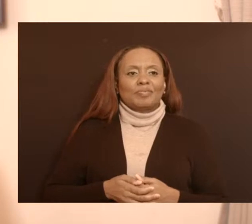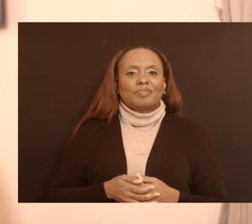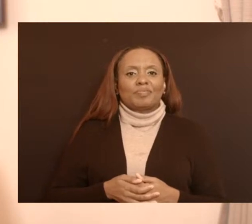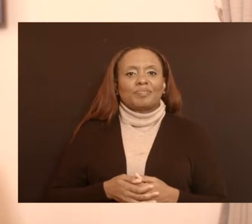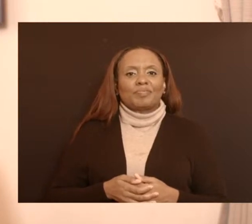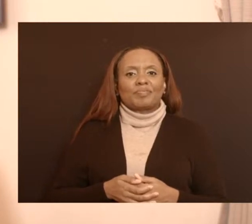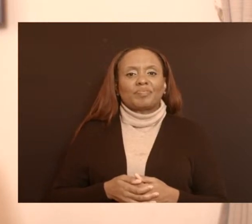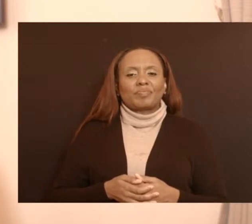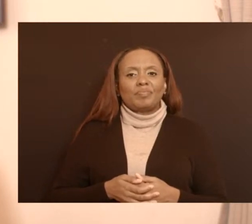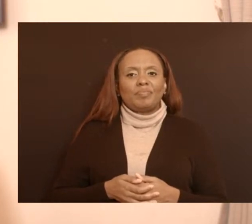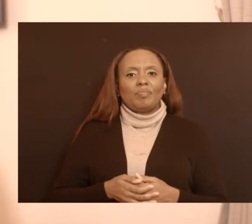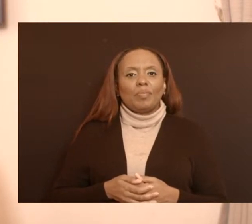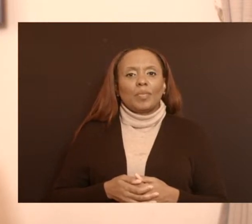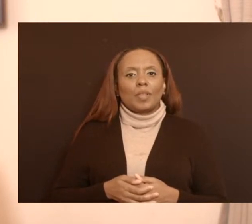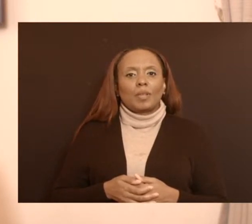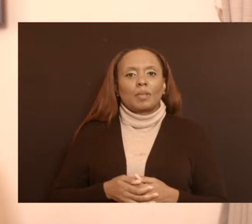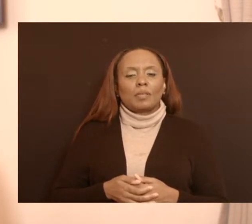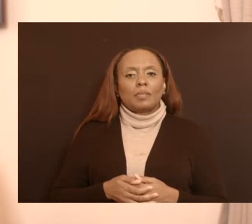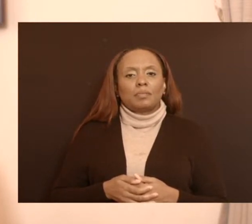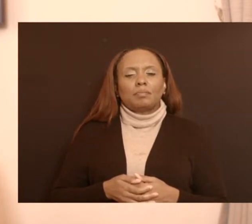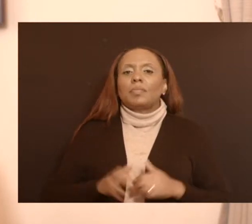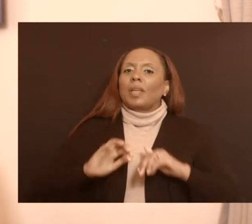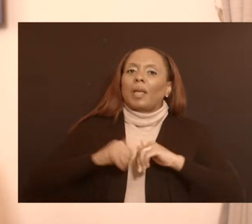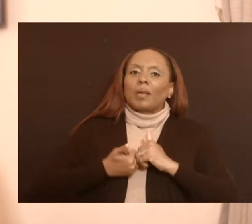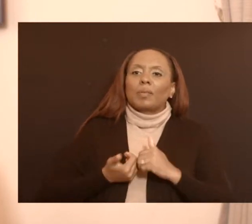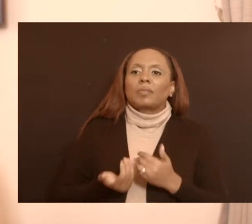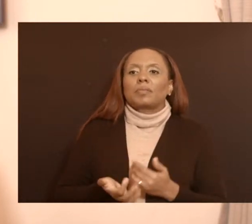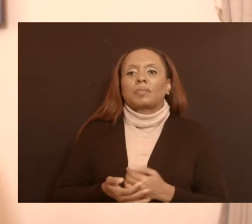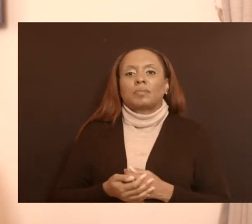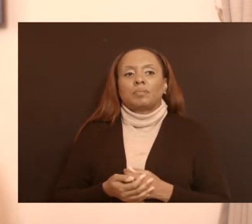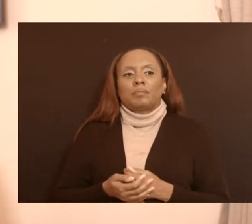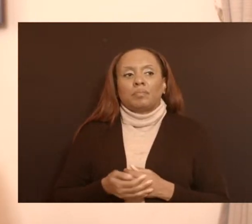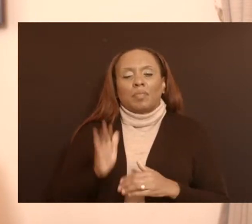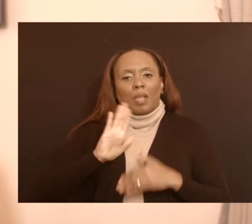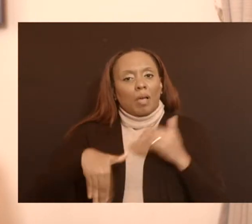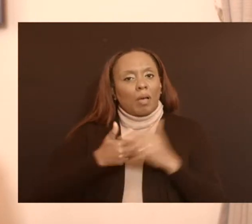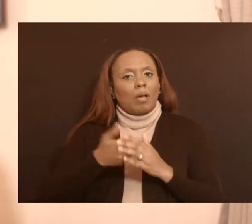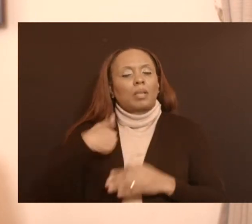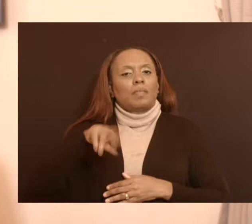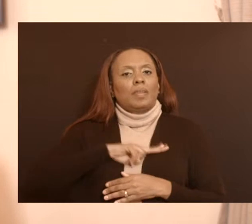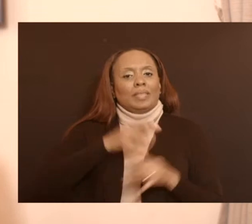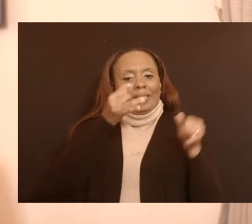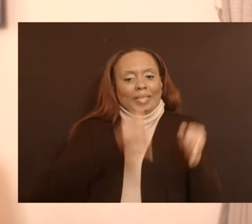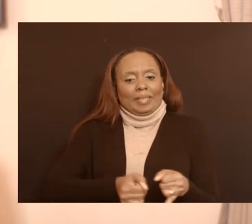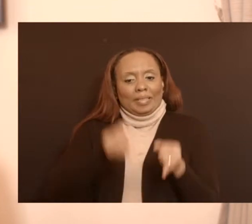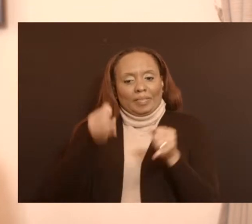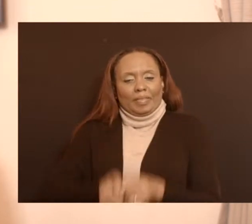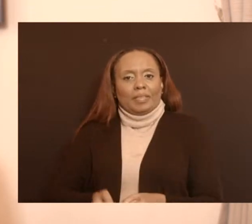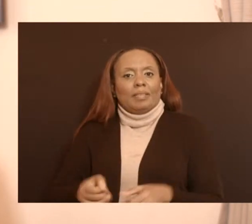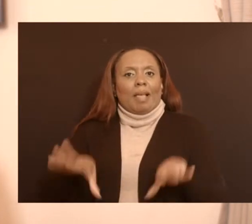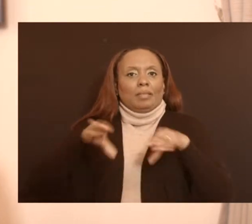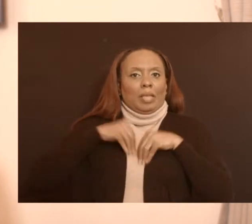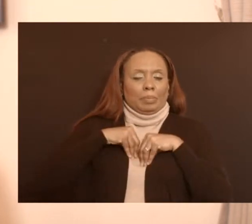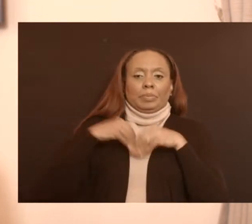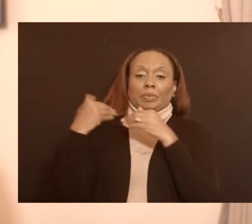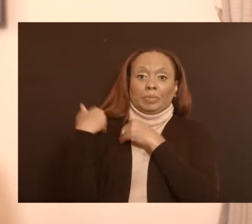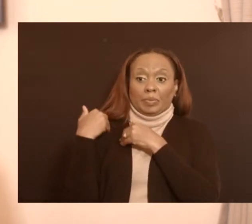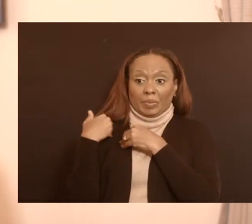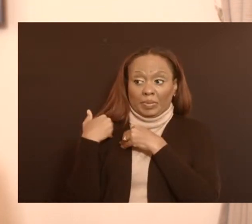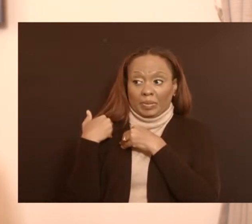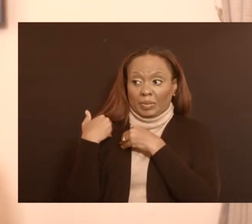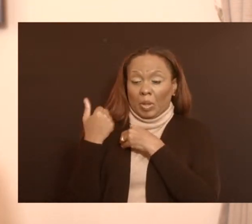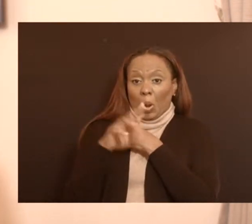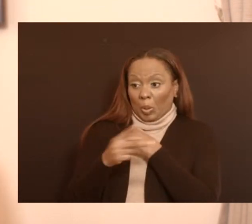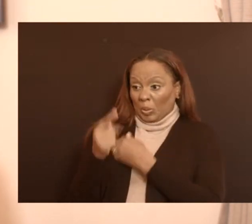we have to ensure that each one of us take responsibility for our own actions. And when we see others who